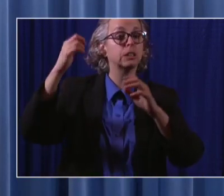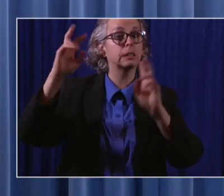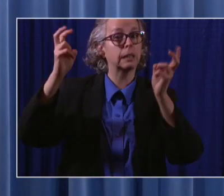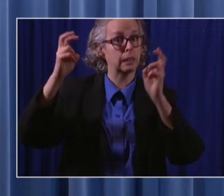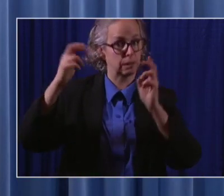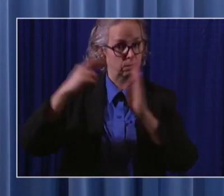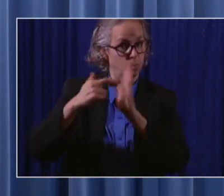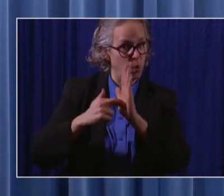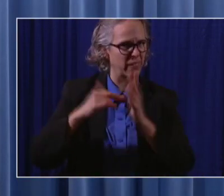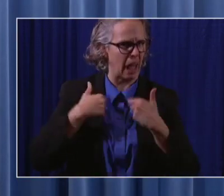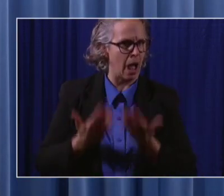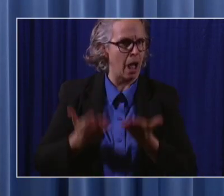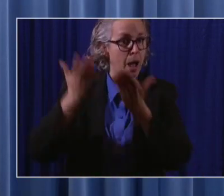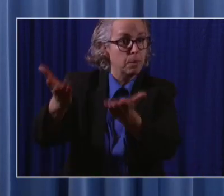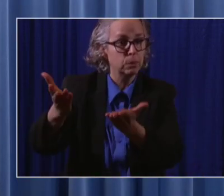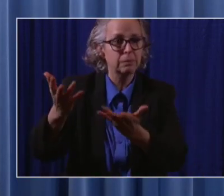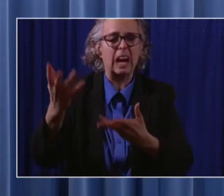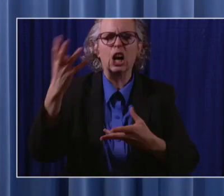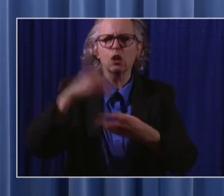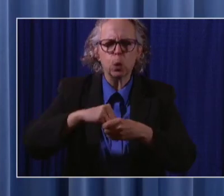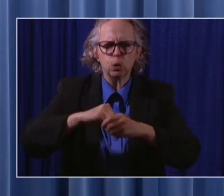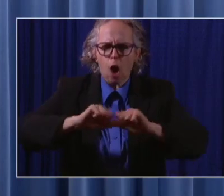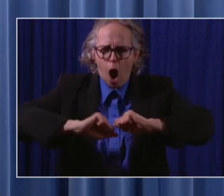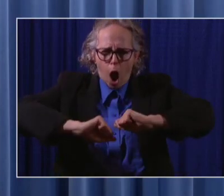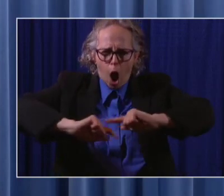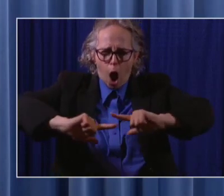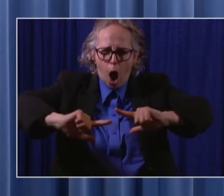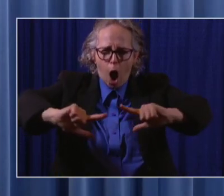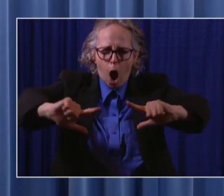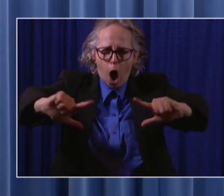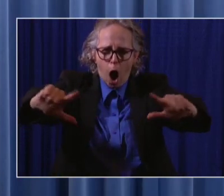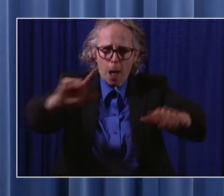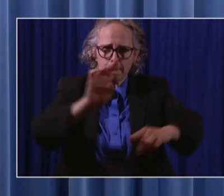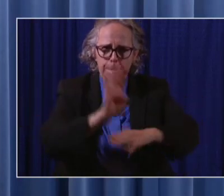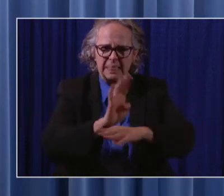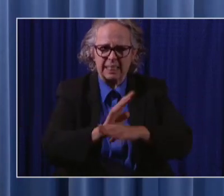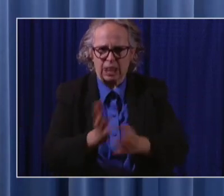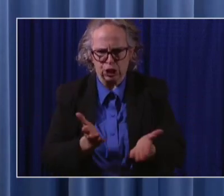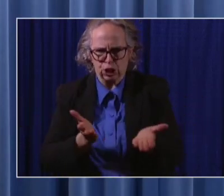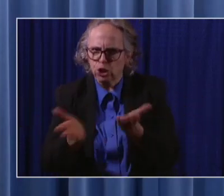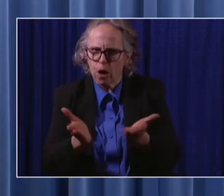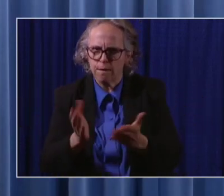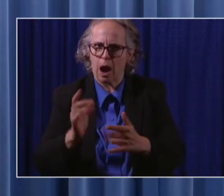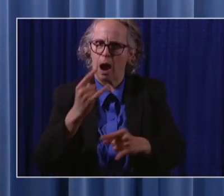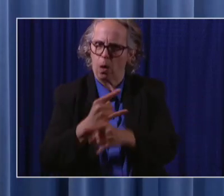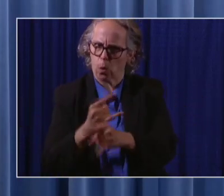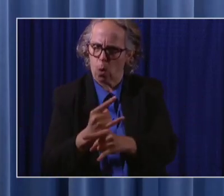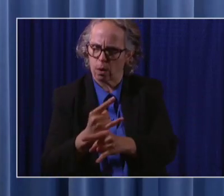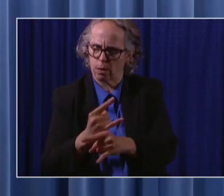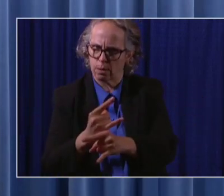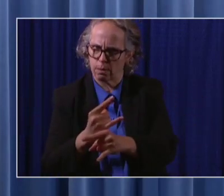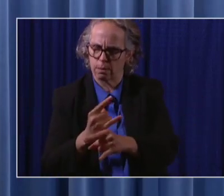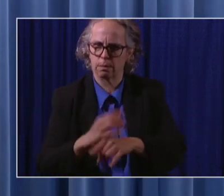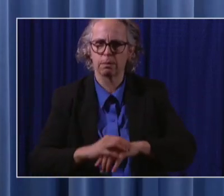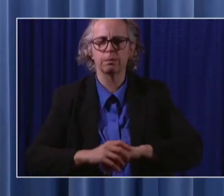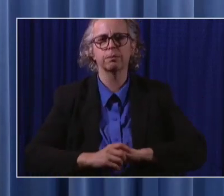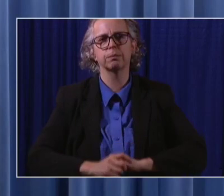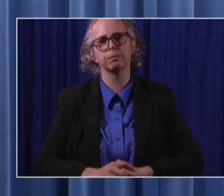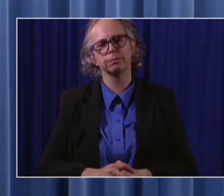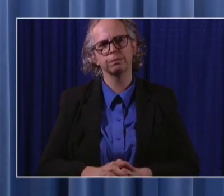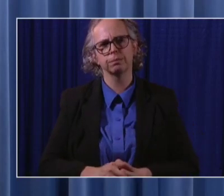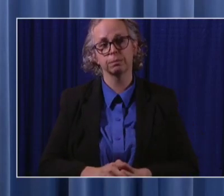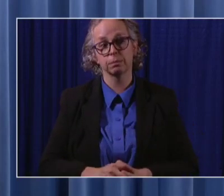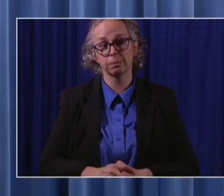everybody who serves alcohol. Our proposal will also allow, we would continue